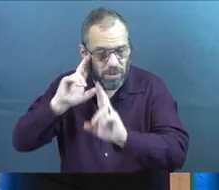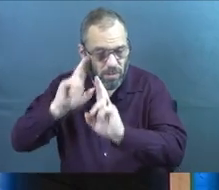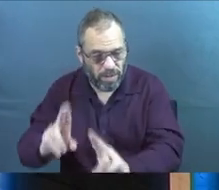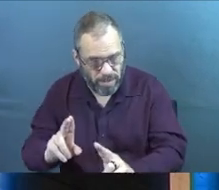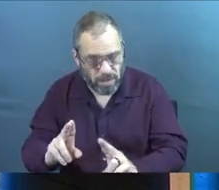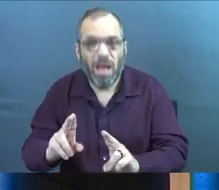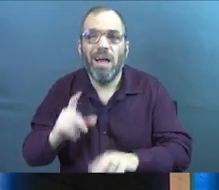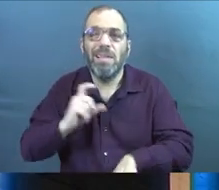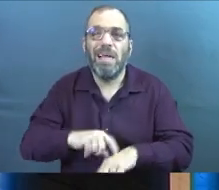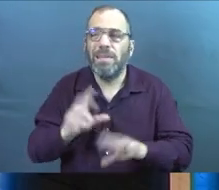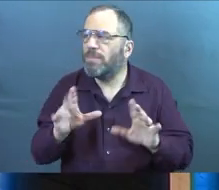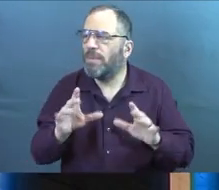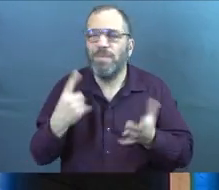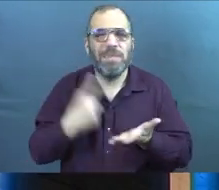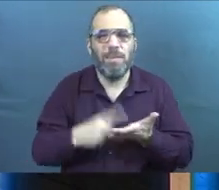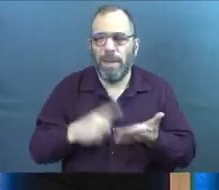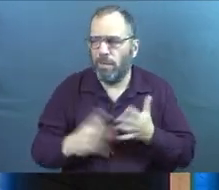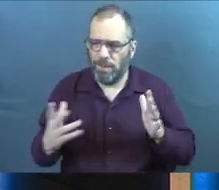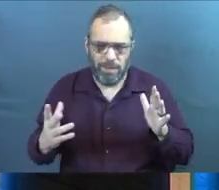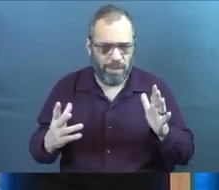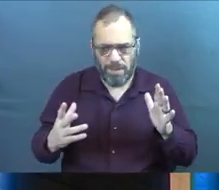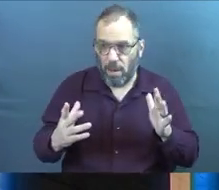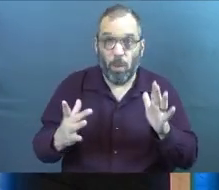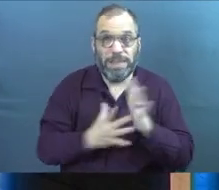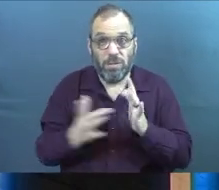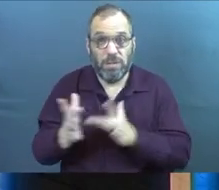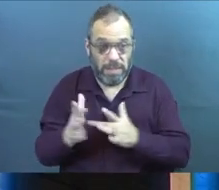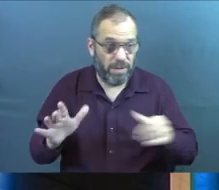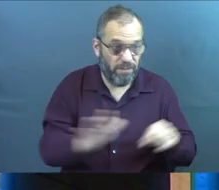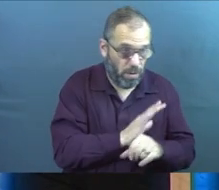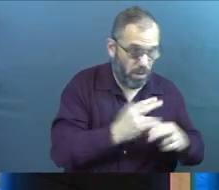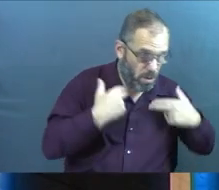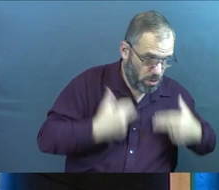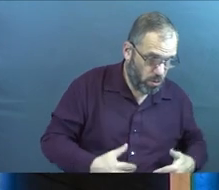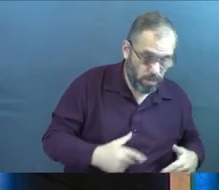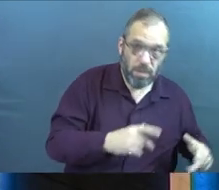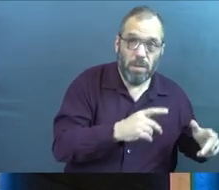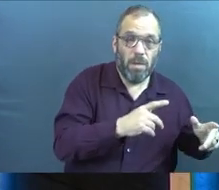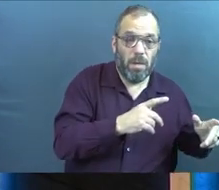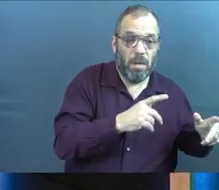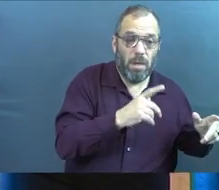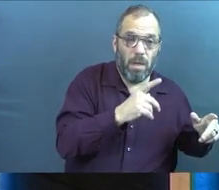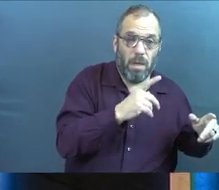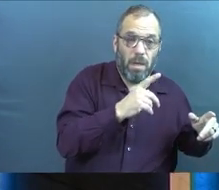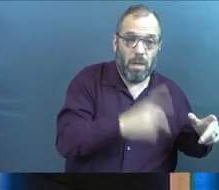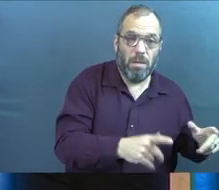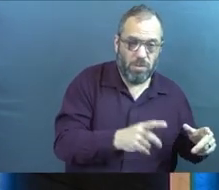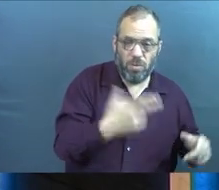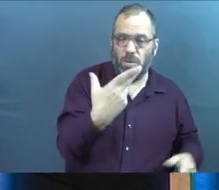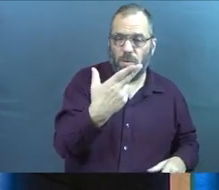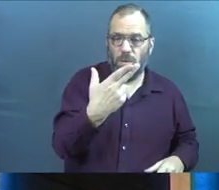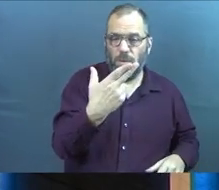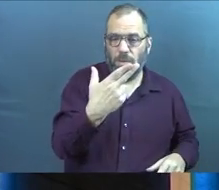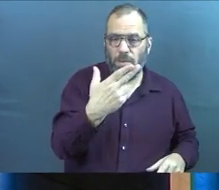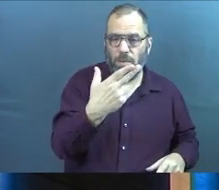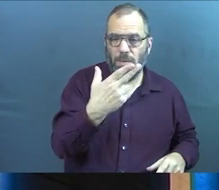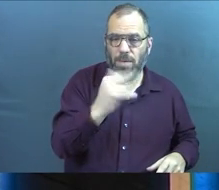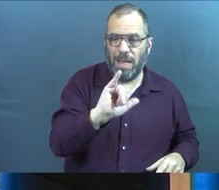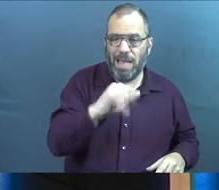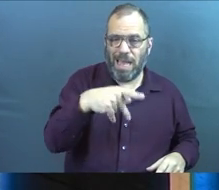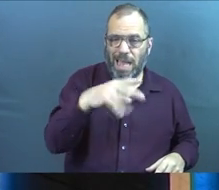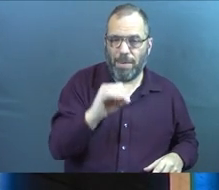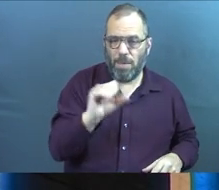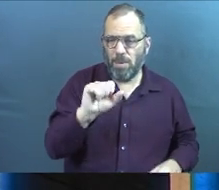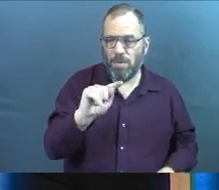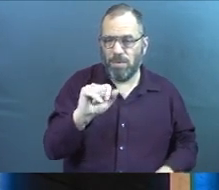privileges." A lot of times there's debate on whether or not when Jesus became fully human, again, back to the hydrostatic, it's